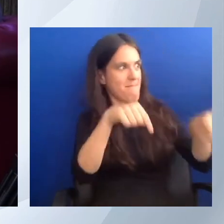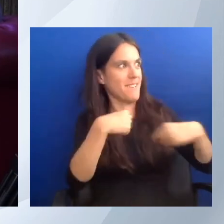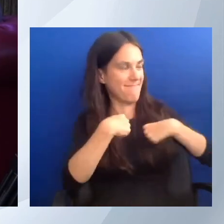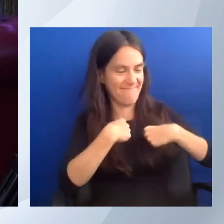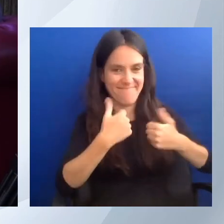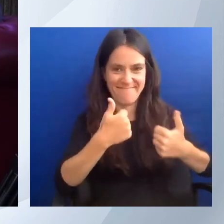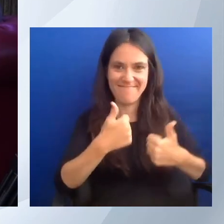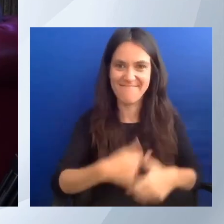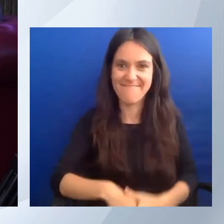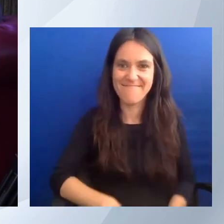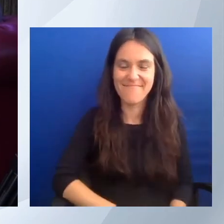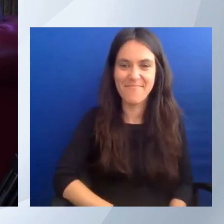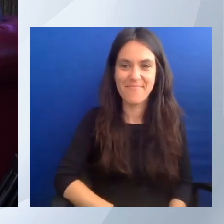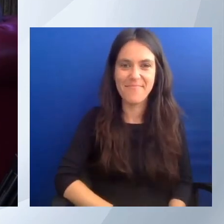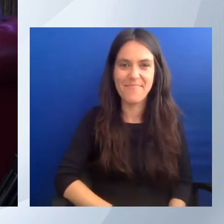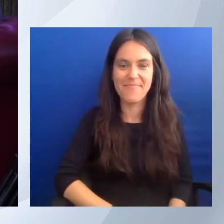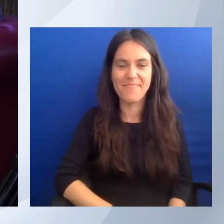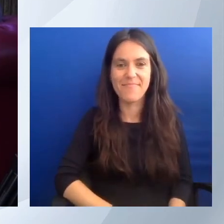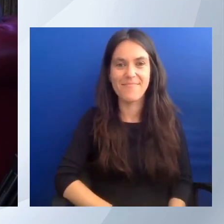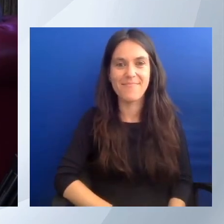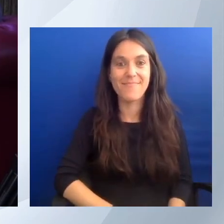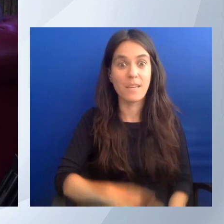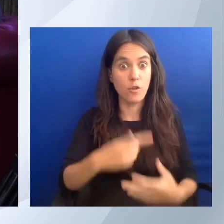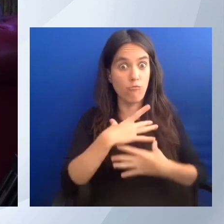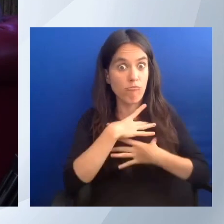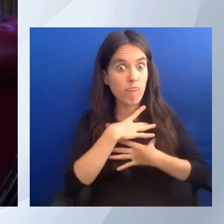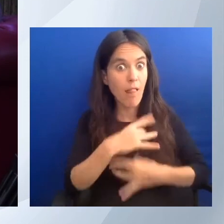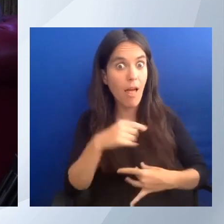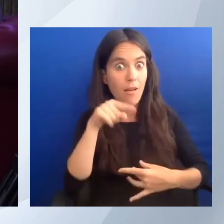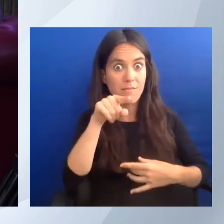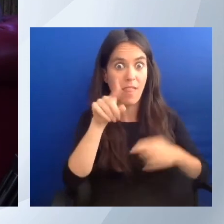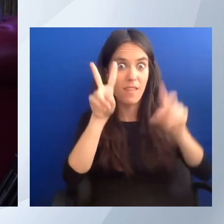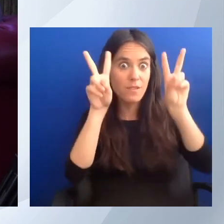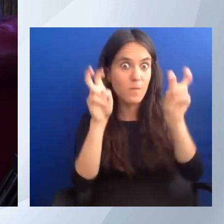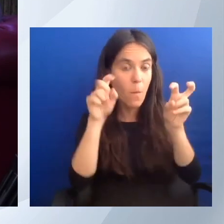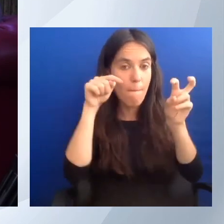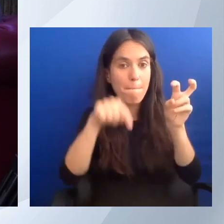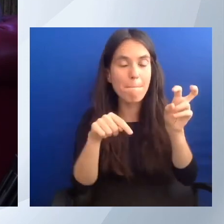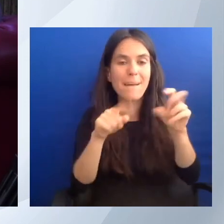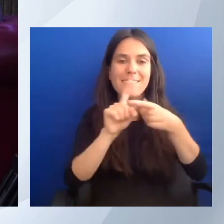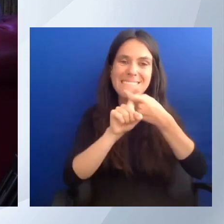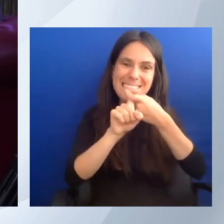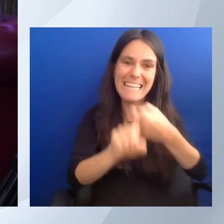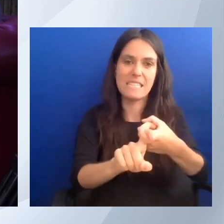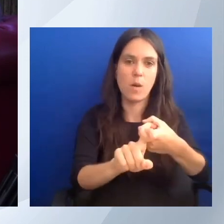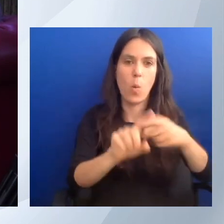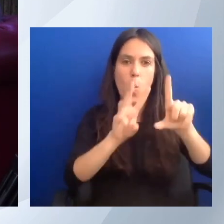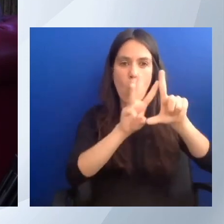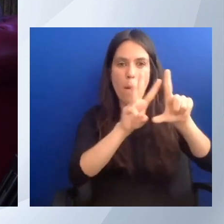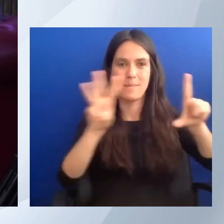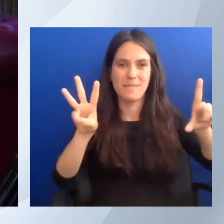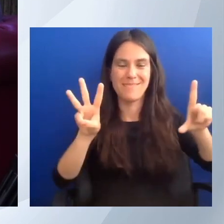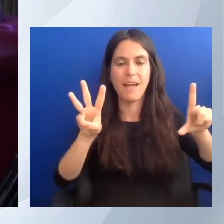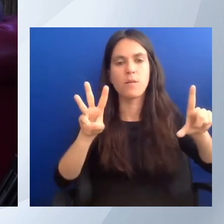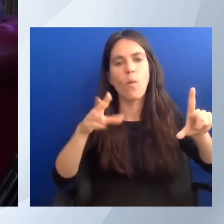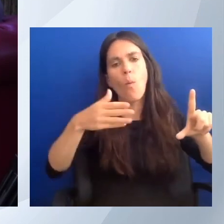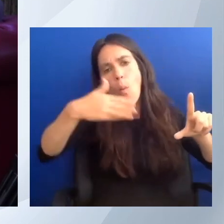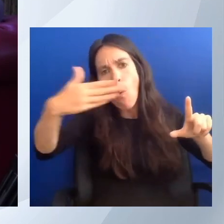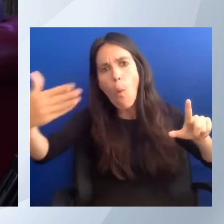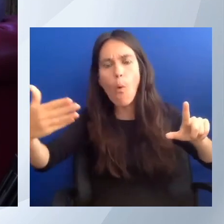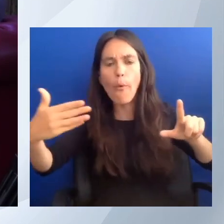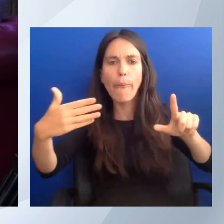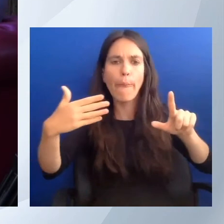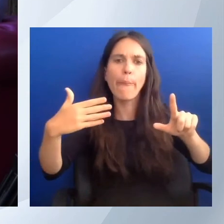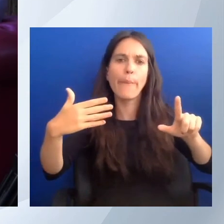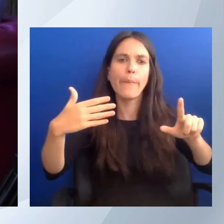there is, if you like this topic on static websites and all other things front end, then